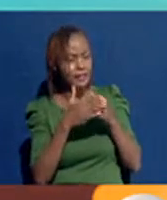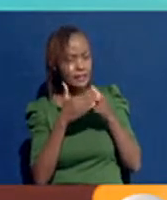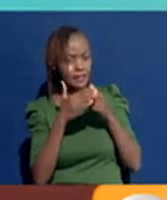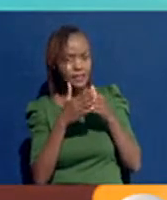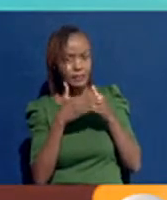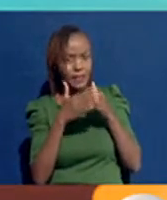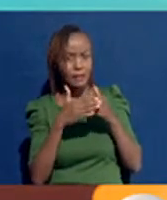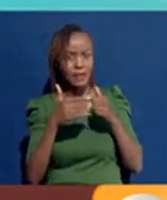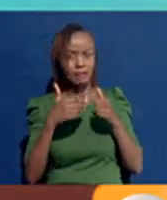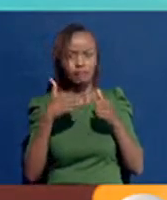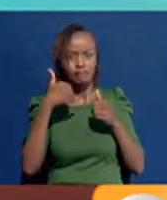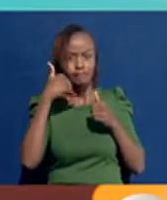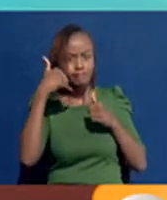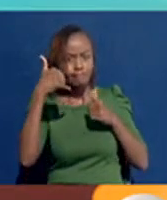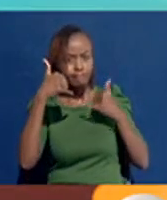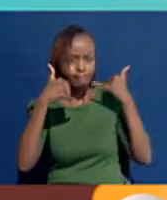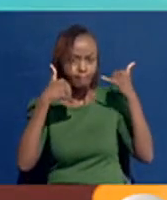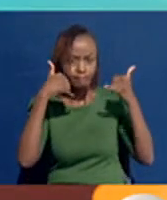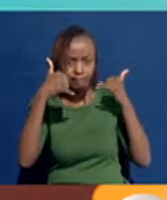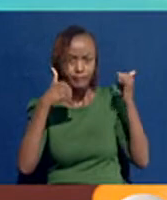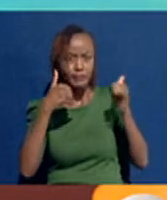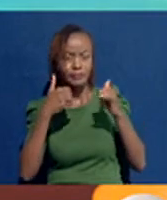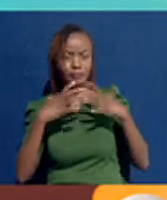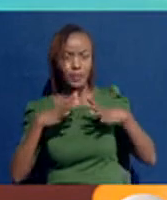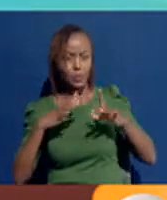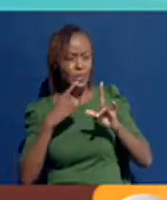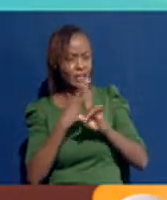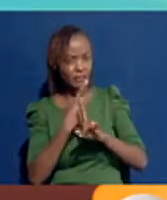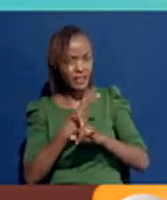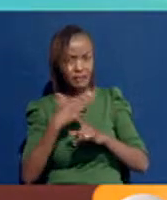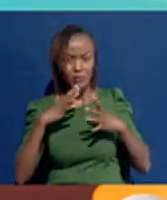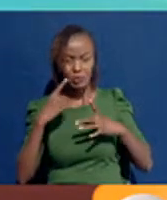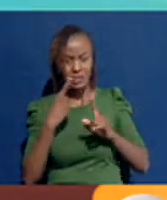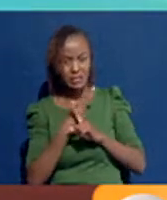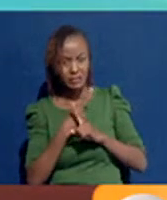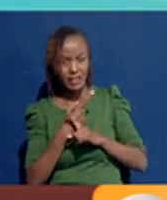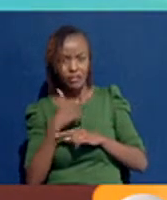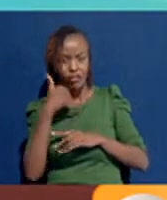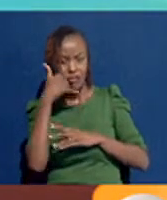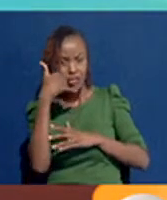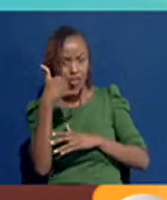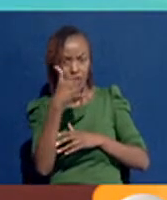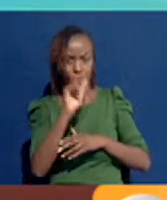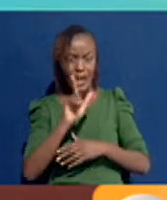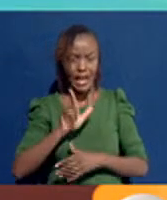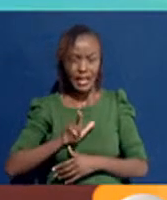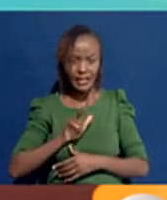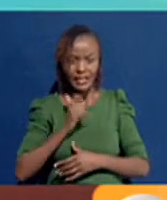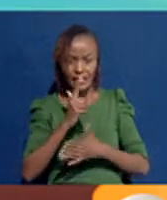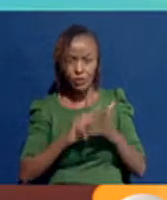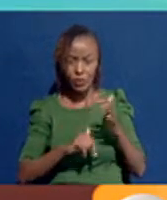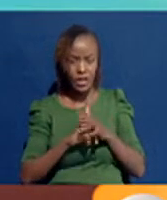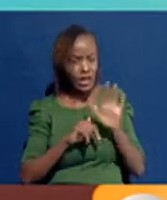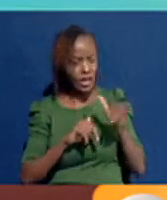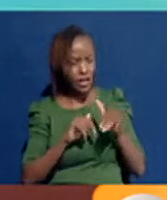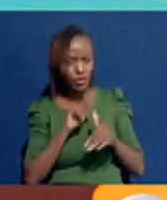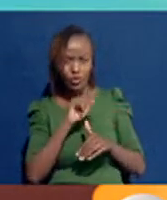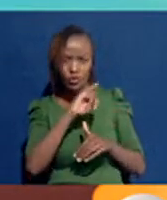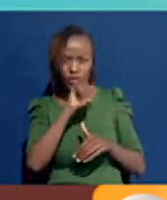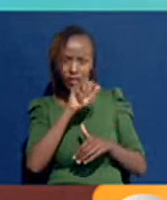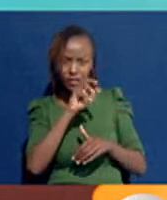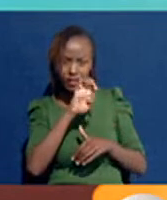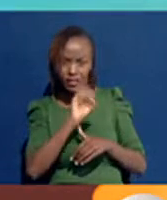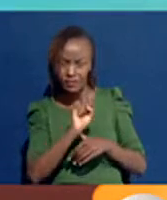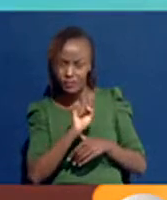I received calls from different people. And one of them was a lady who called me, and then he said, "Are you James Nyamongo?" Then I was surprised